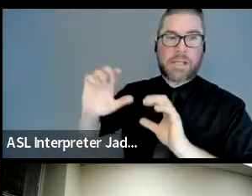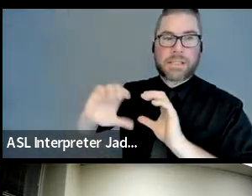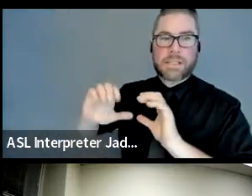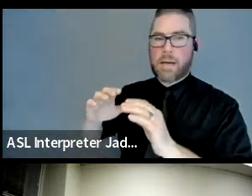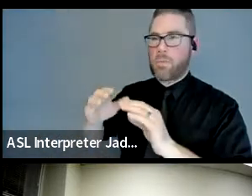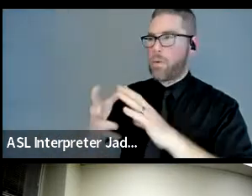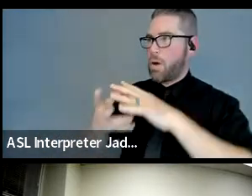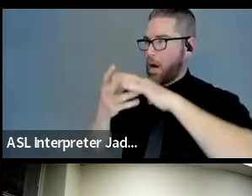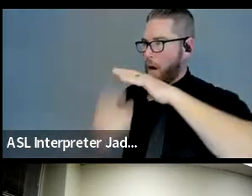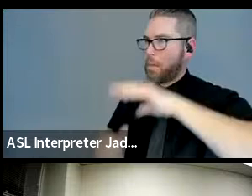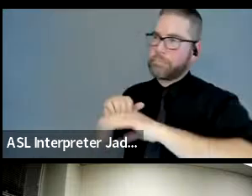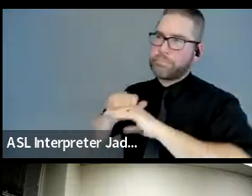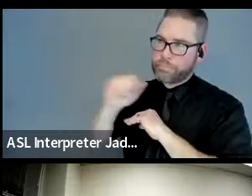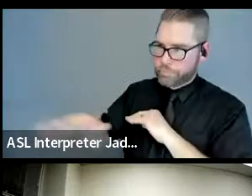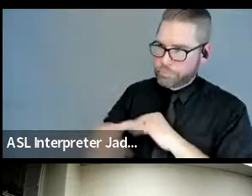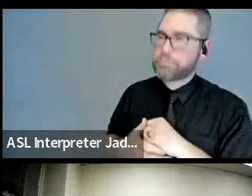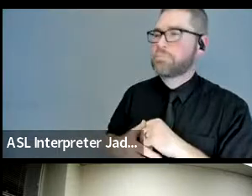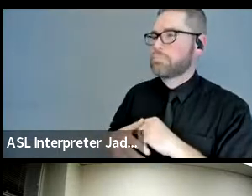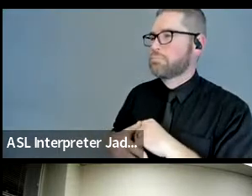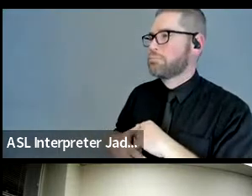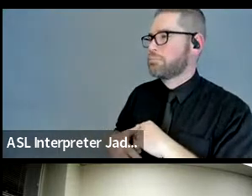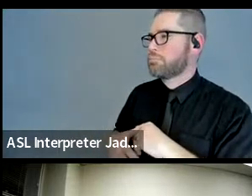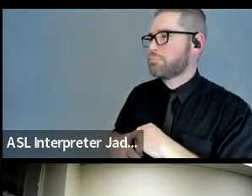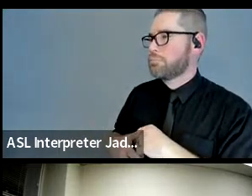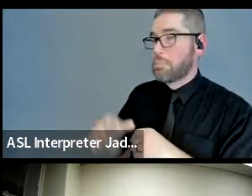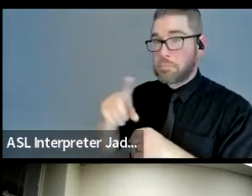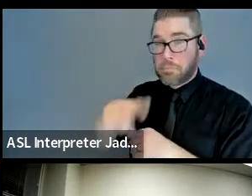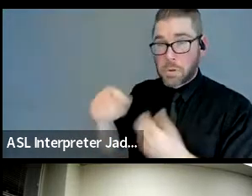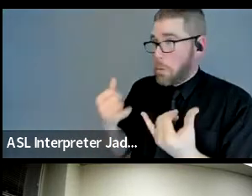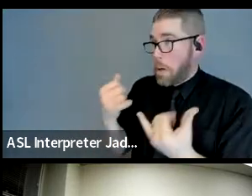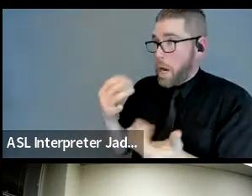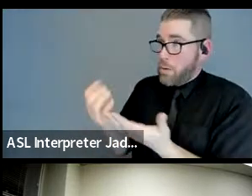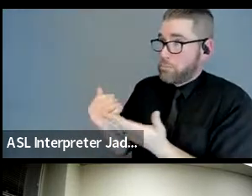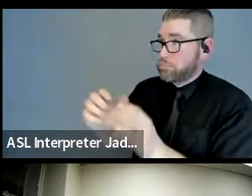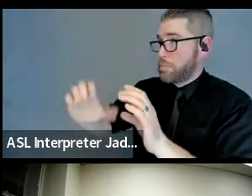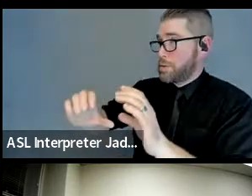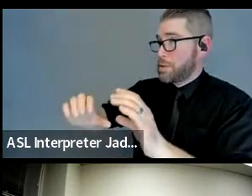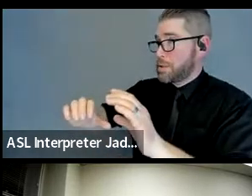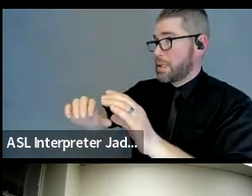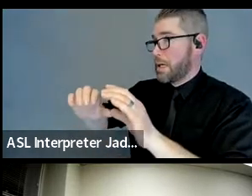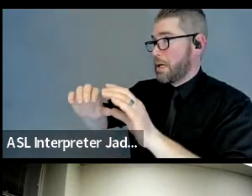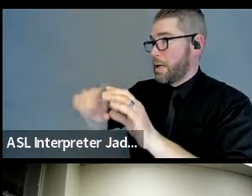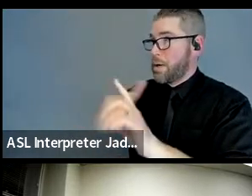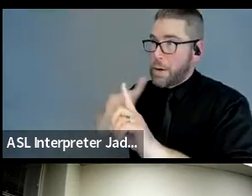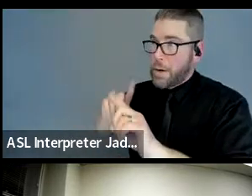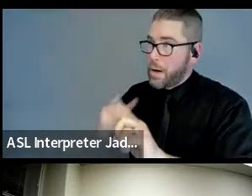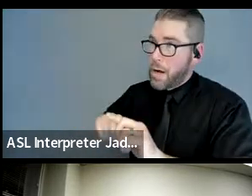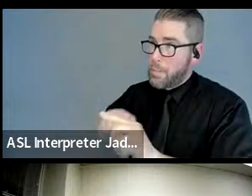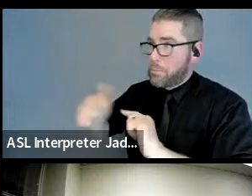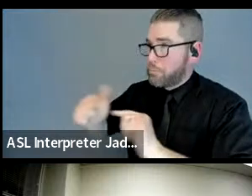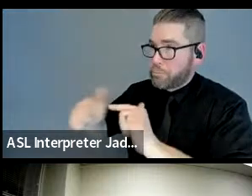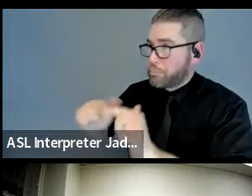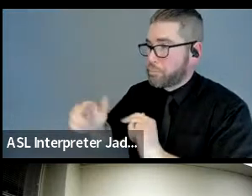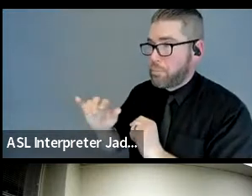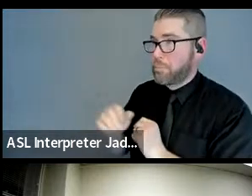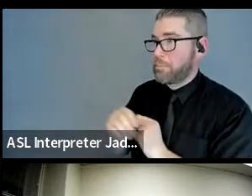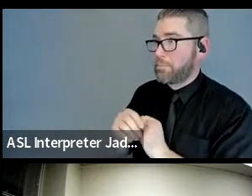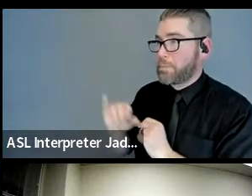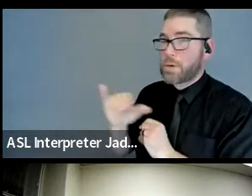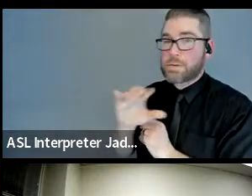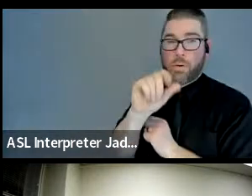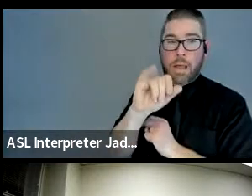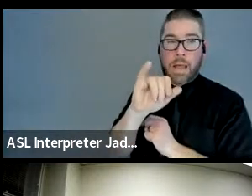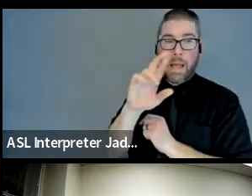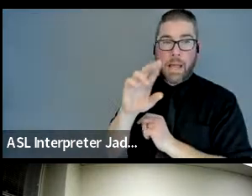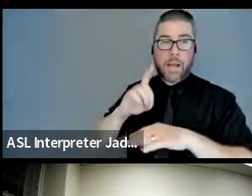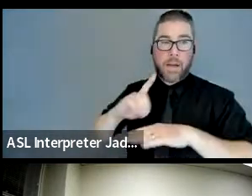to continue to comment in the chat right now. And we'll have the Air District coordinate with you all to think about when would be the